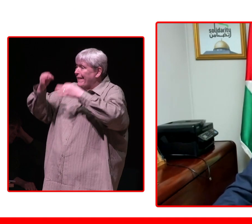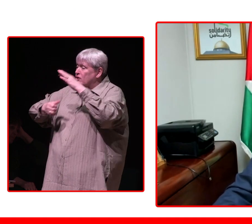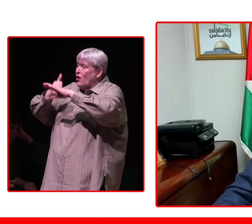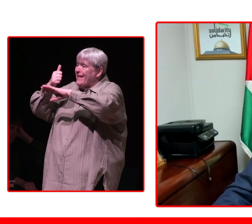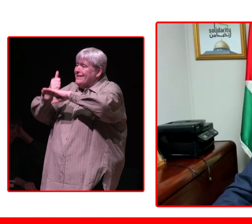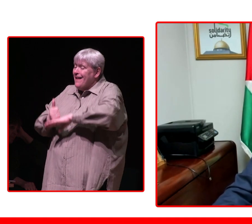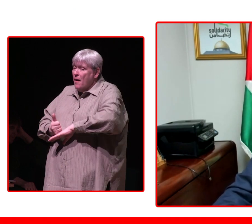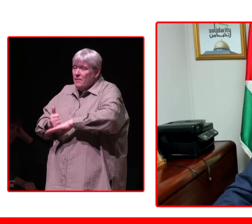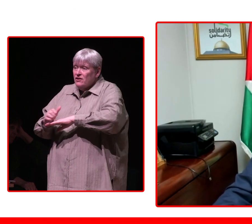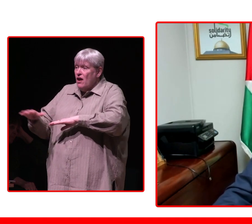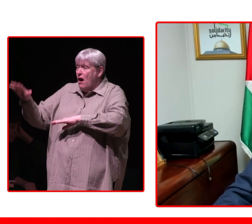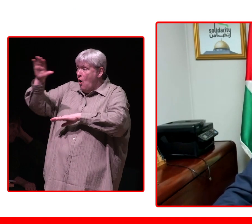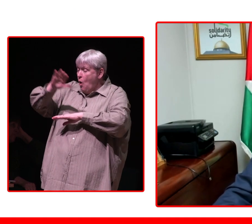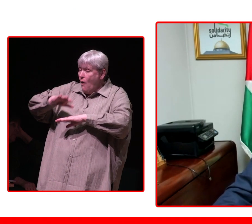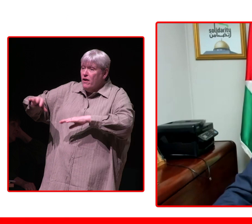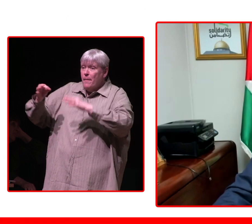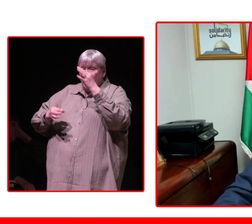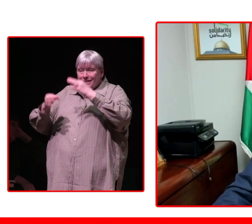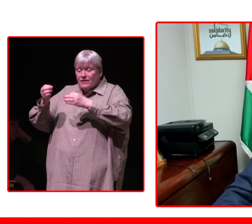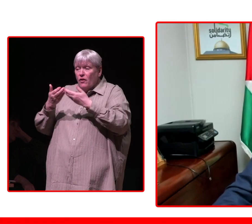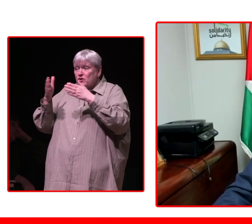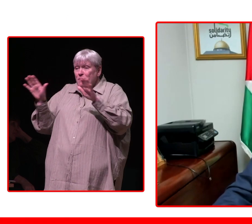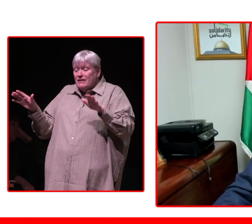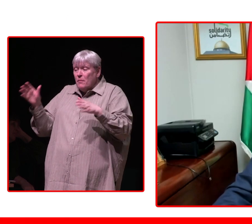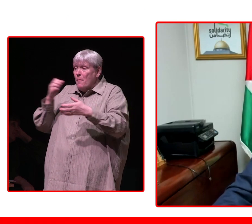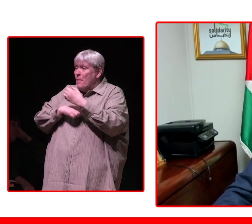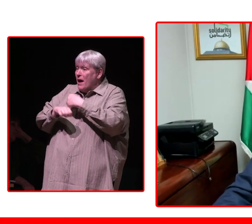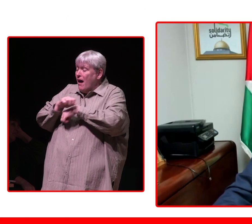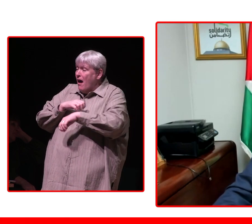across the political spectrum become so